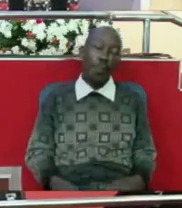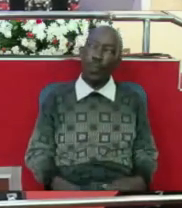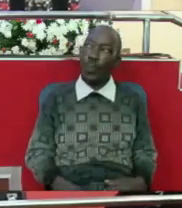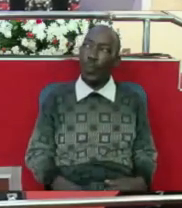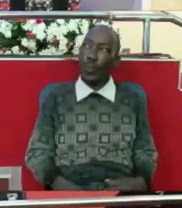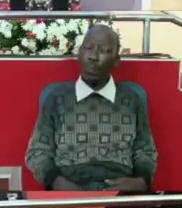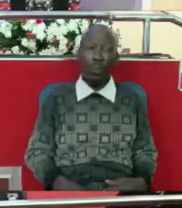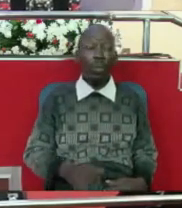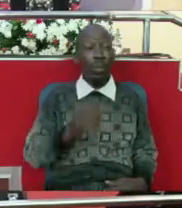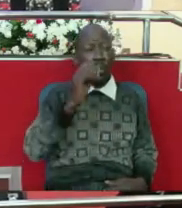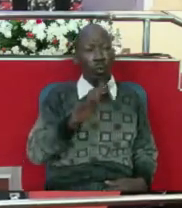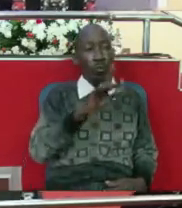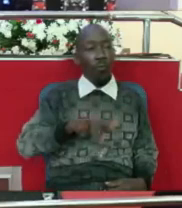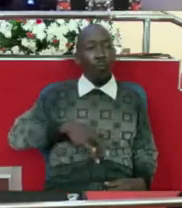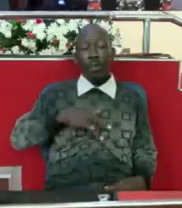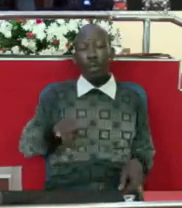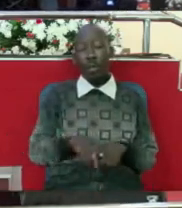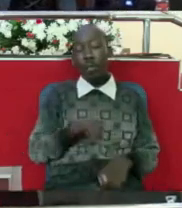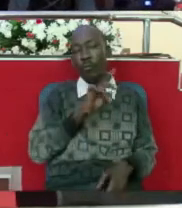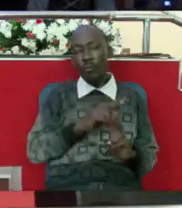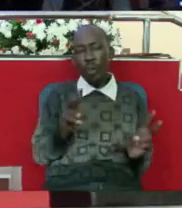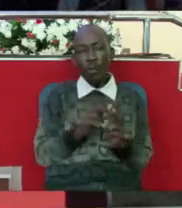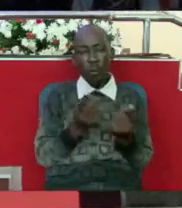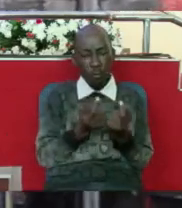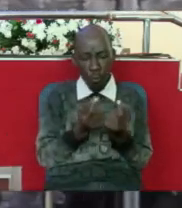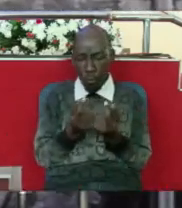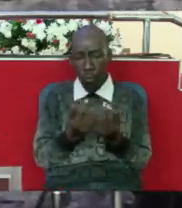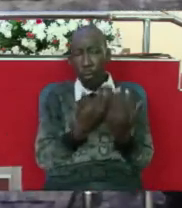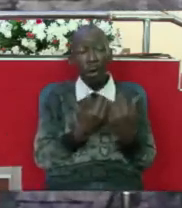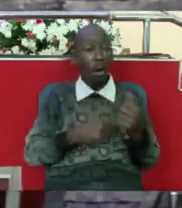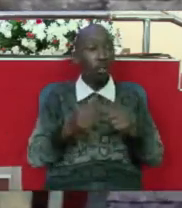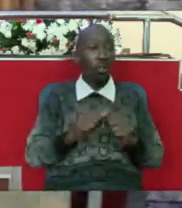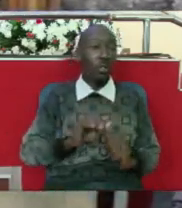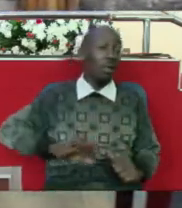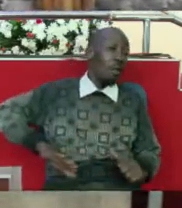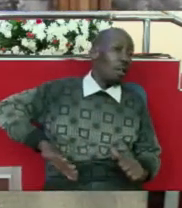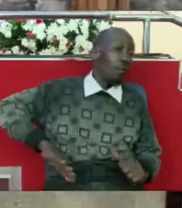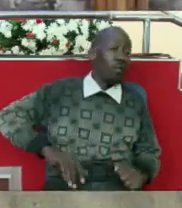if there looks like very few options left,